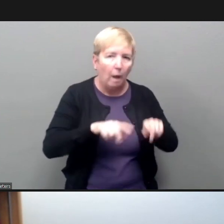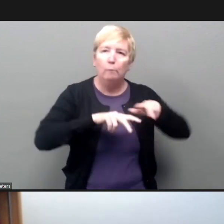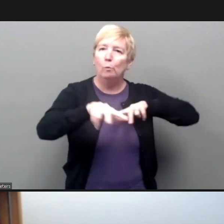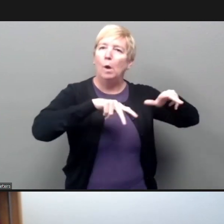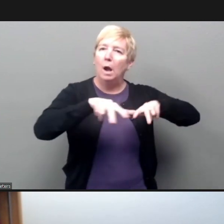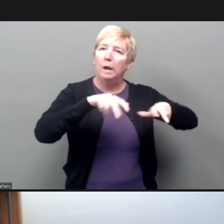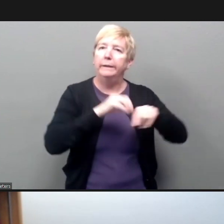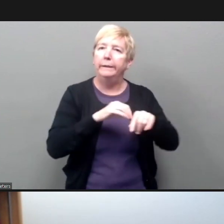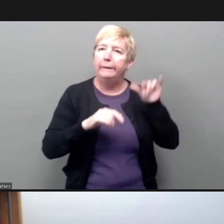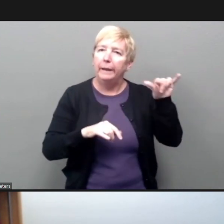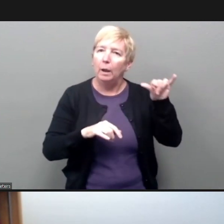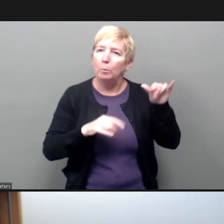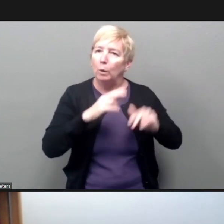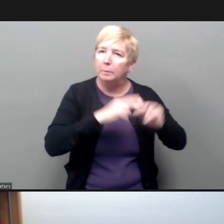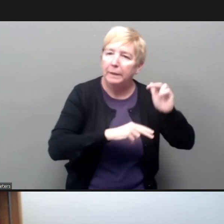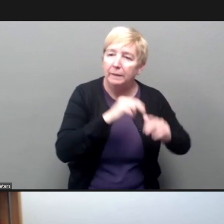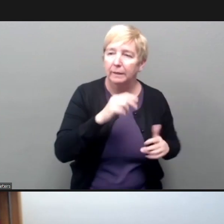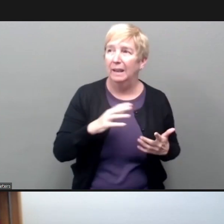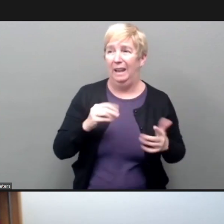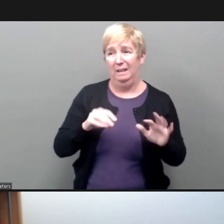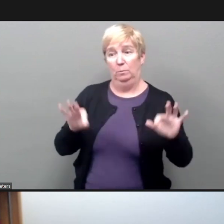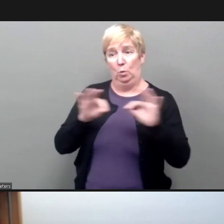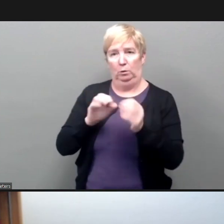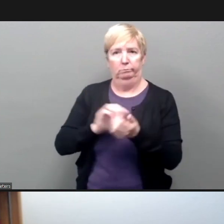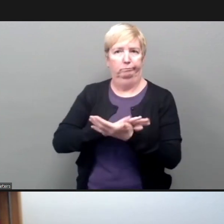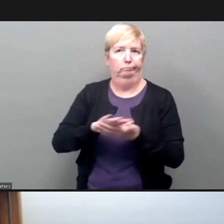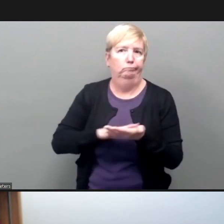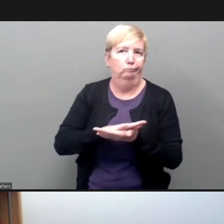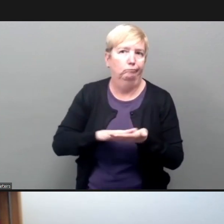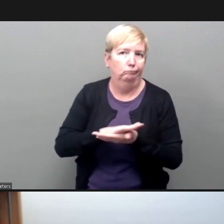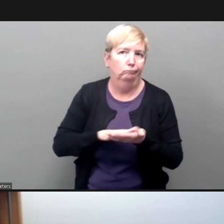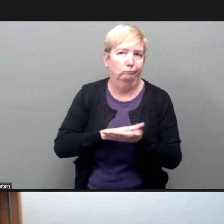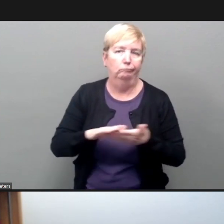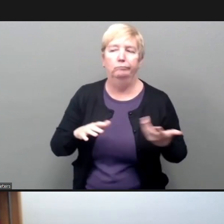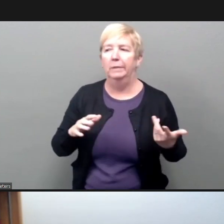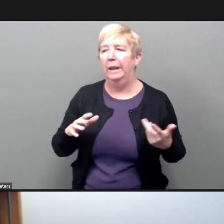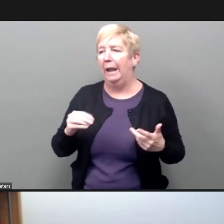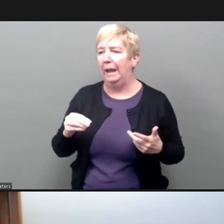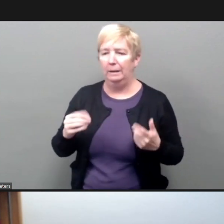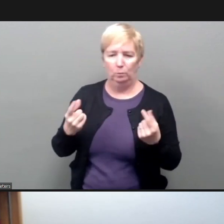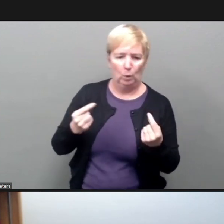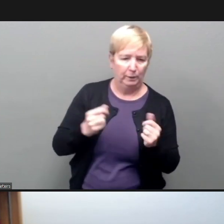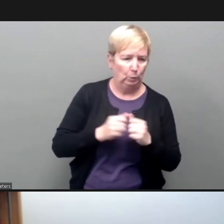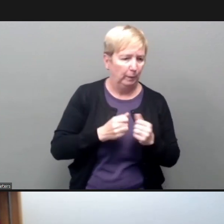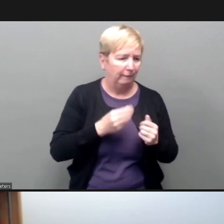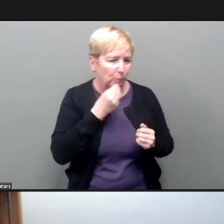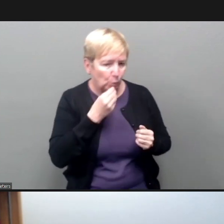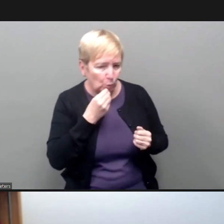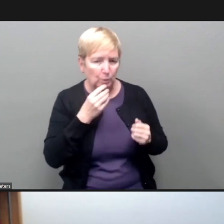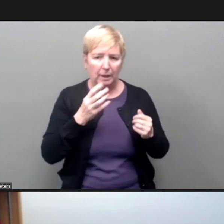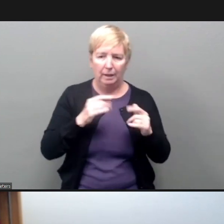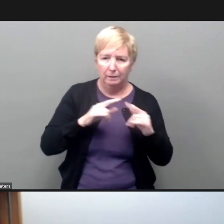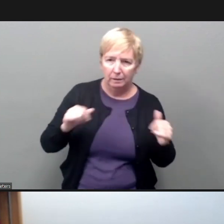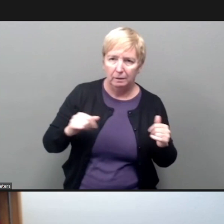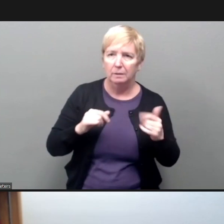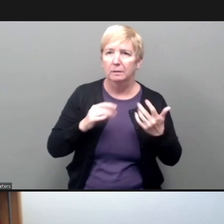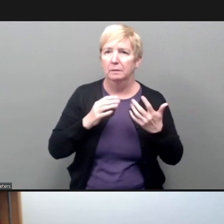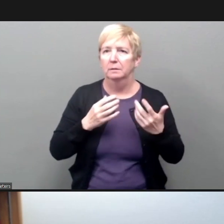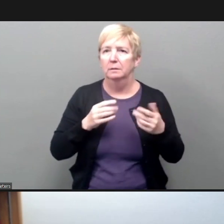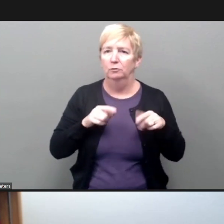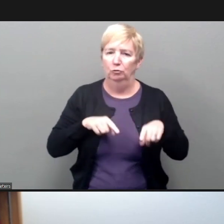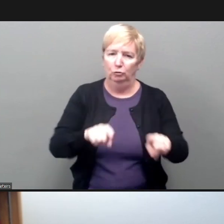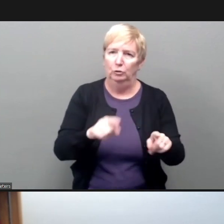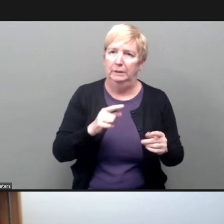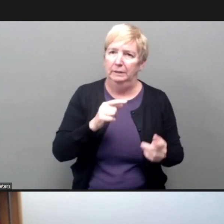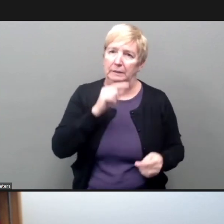good hygiene, and thinking about how you serve the food and those sorts of things to prevent spread.